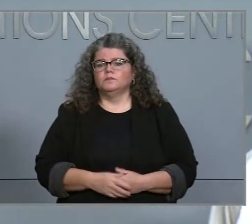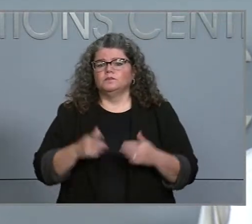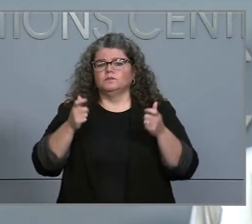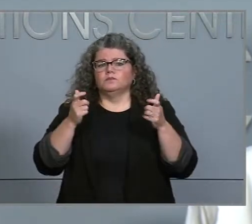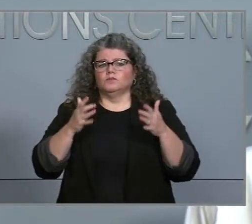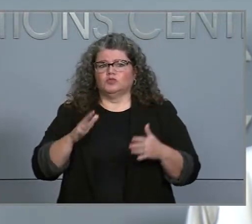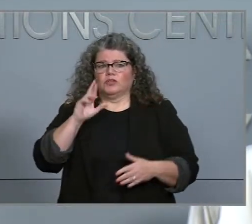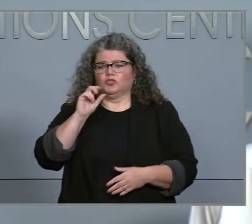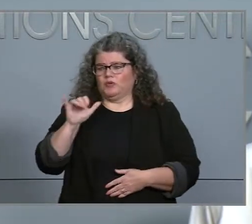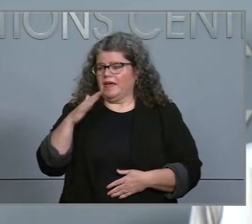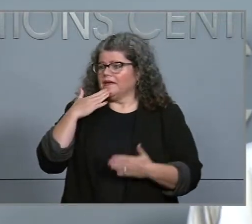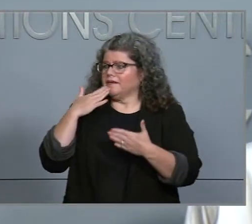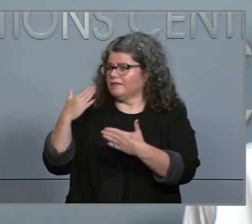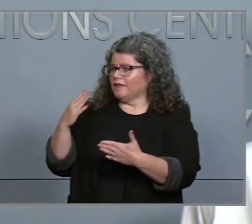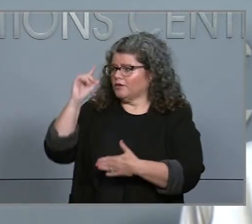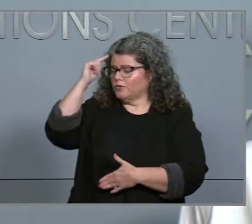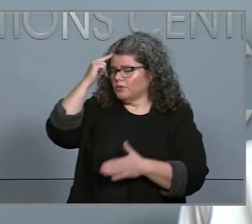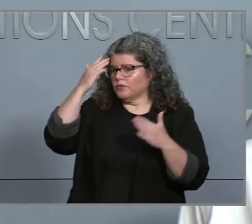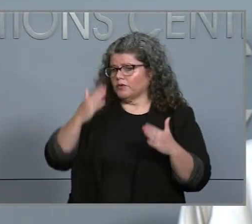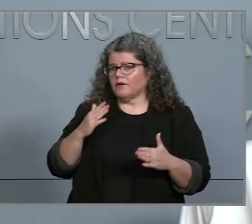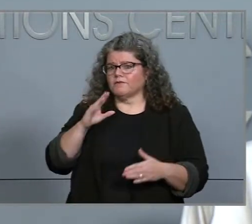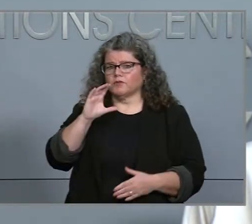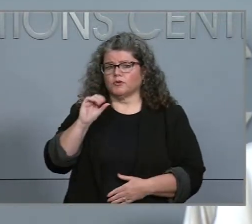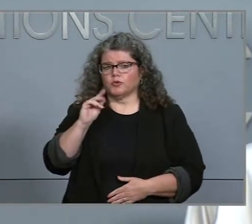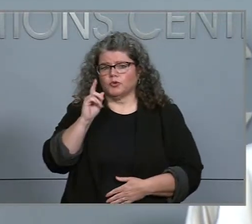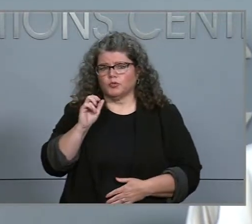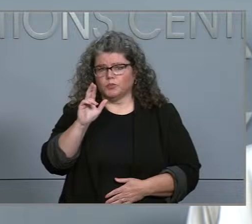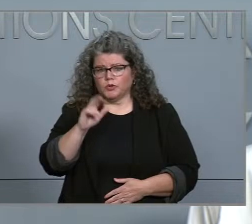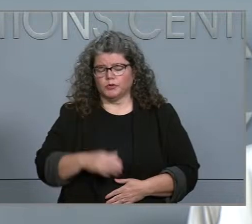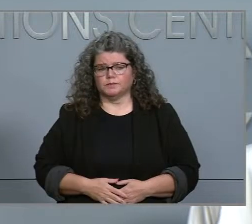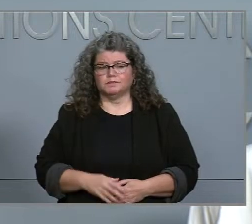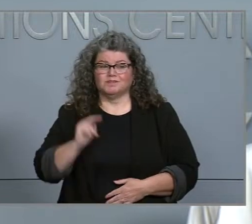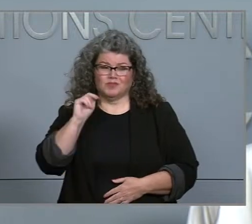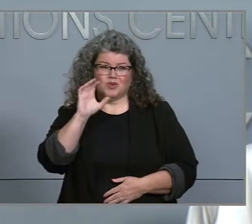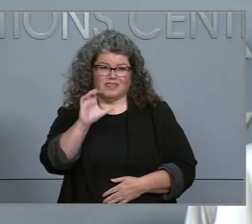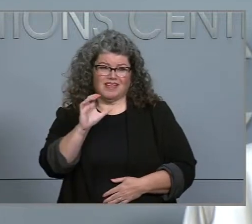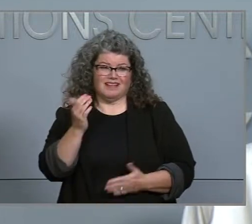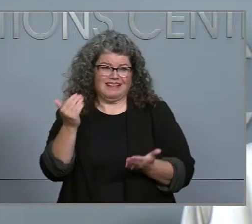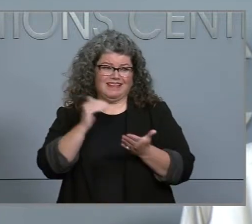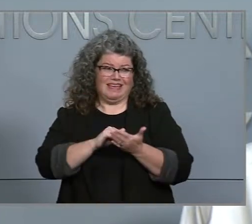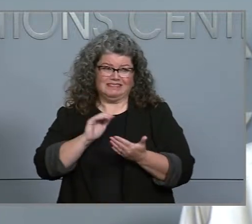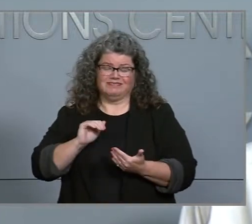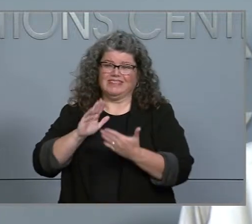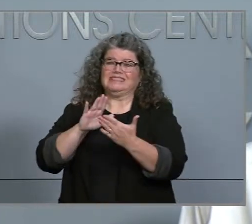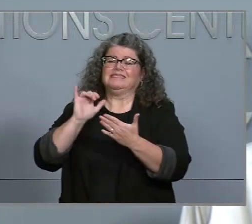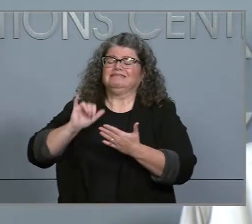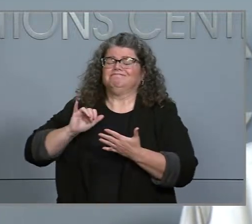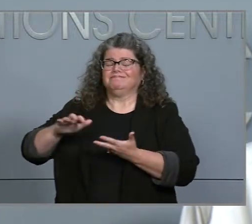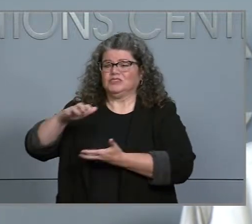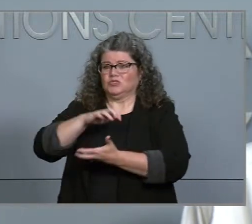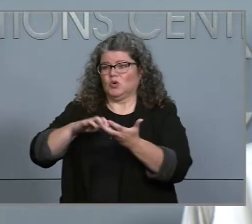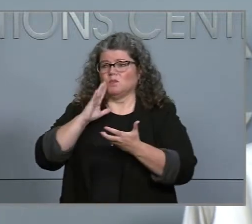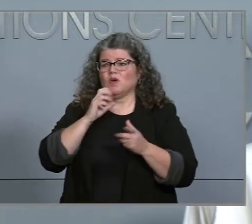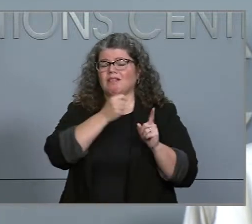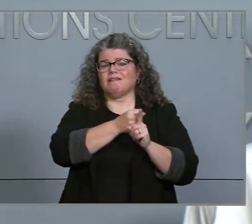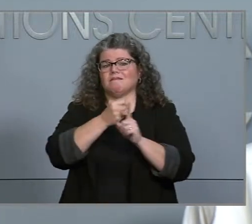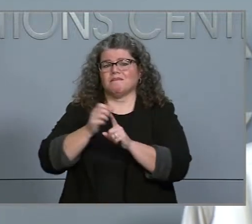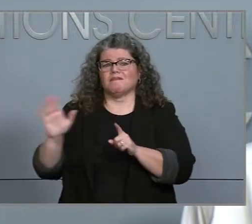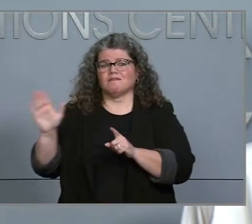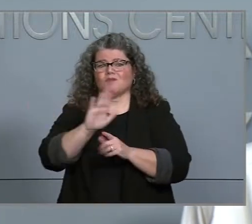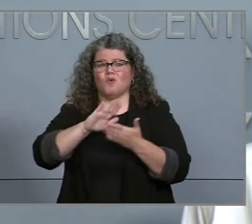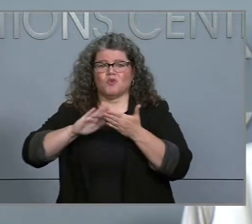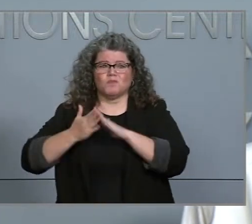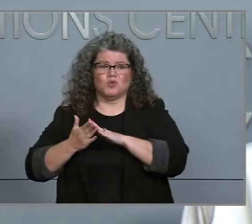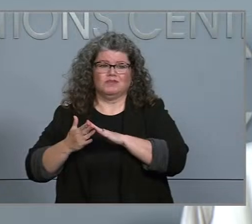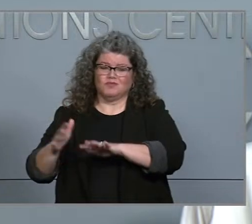Good morning, and thank you, Governor Cooper. North Carolina is once again faced with a storm that will impact communities with heavy